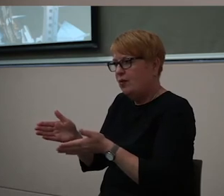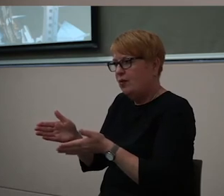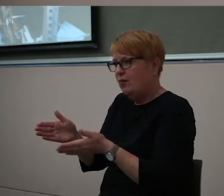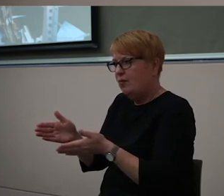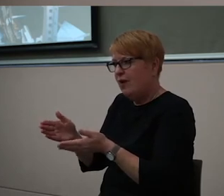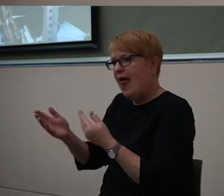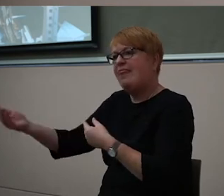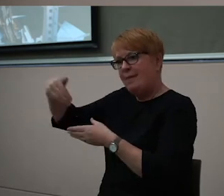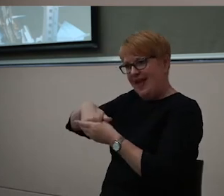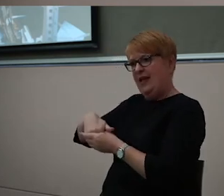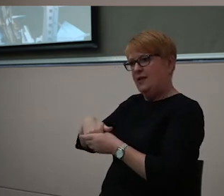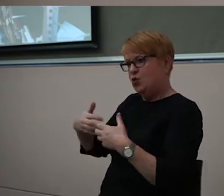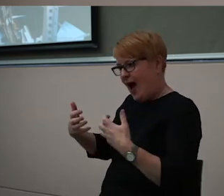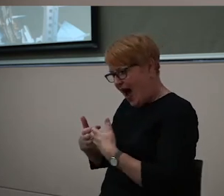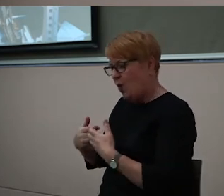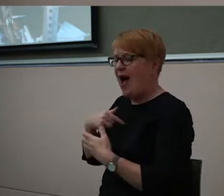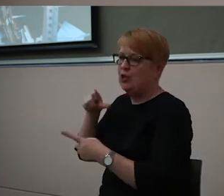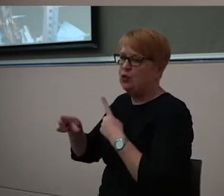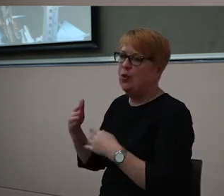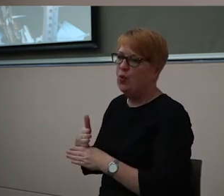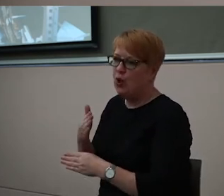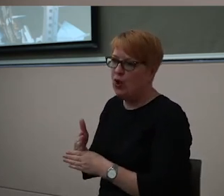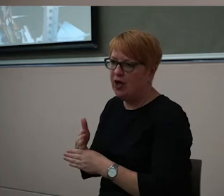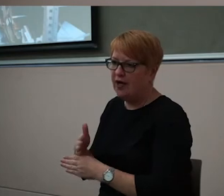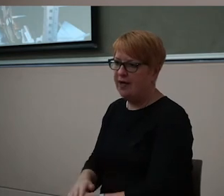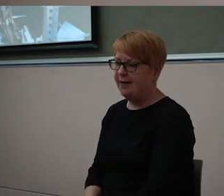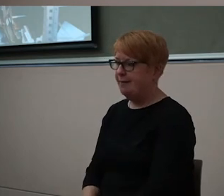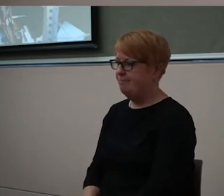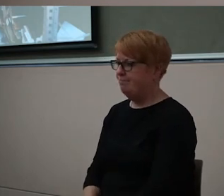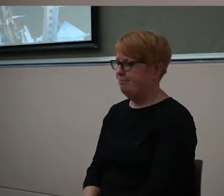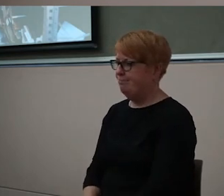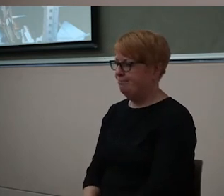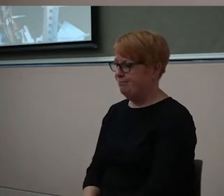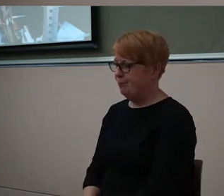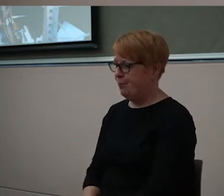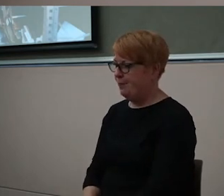you're within that area. How does that feel with this particular piece of work?